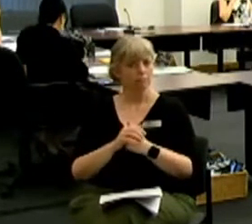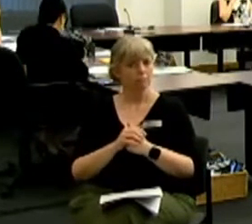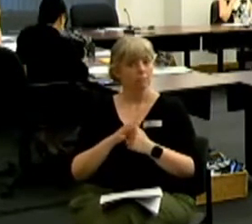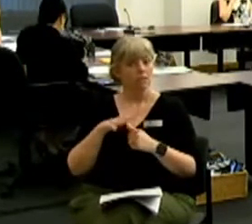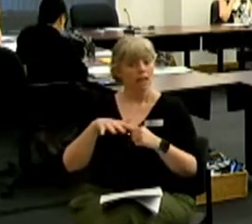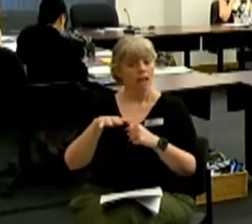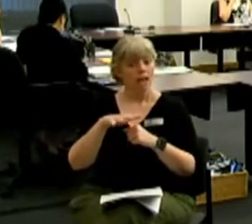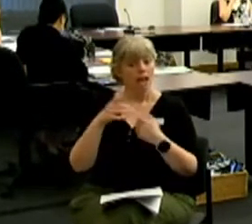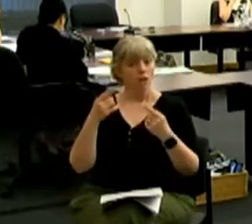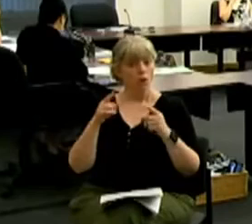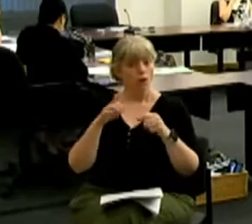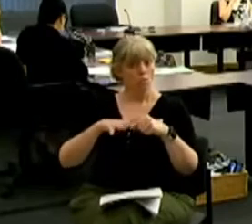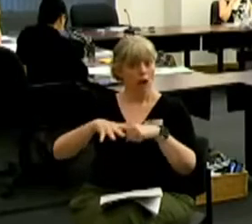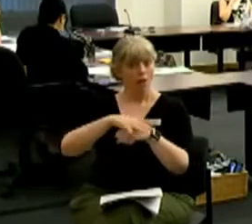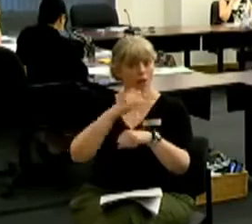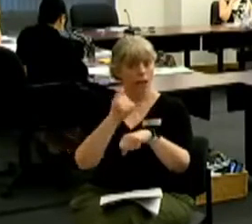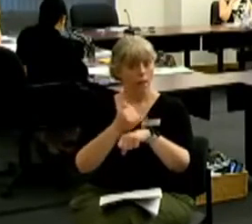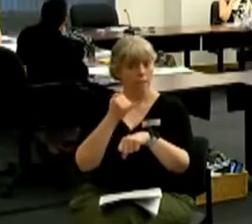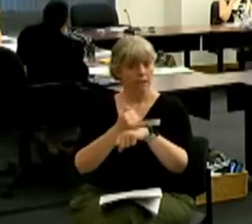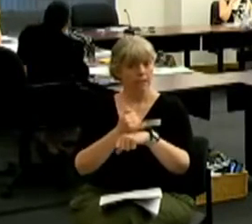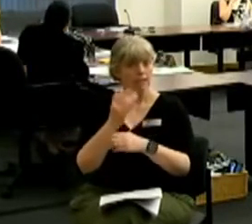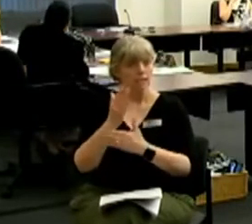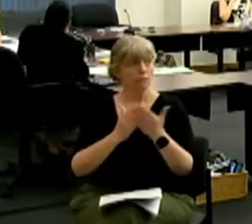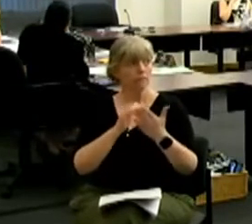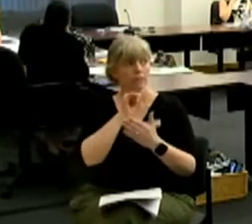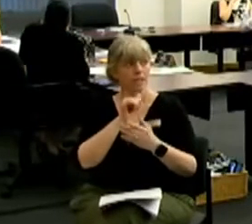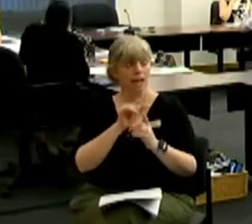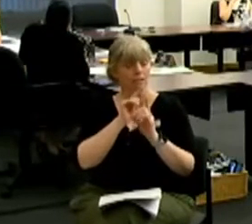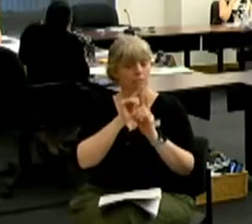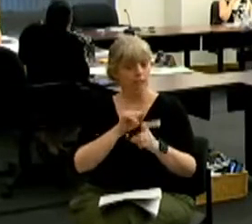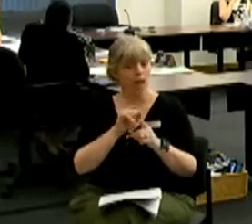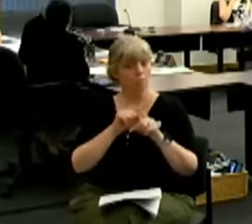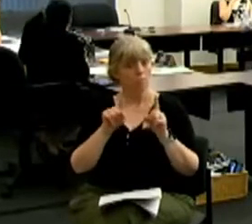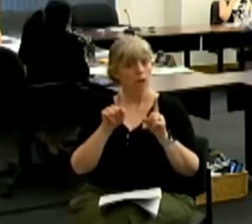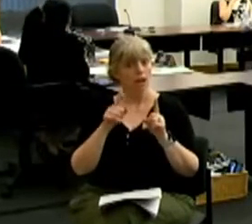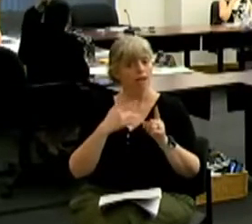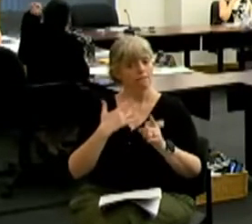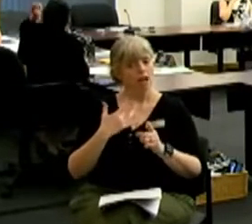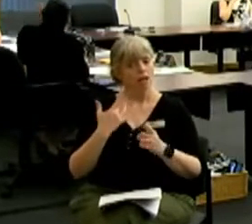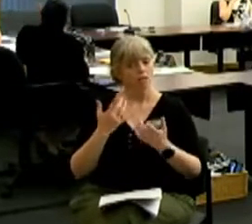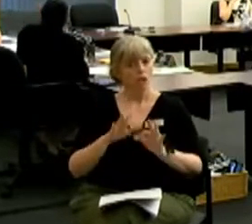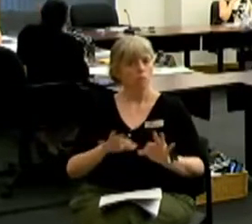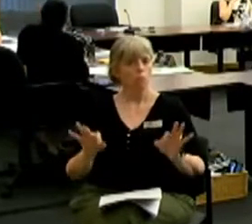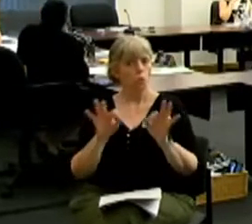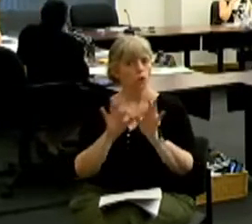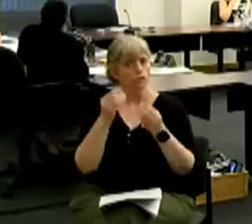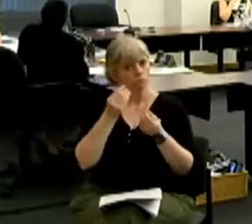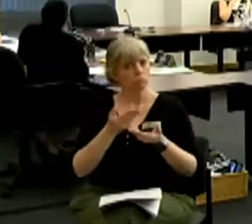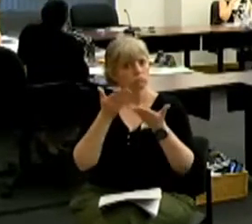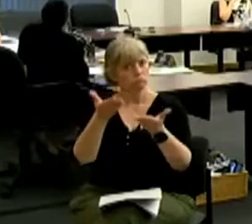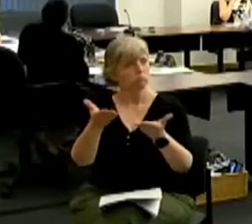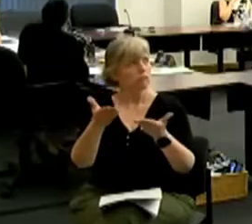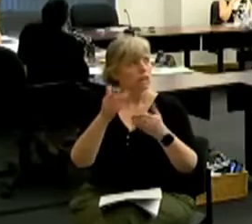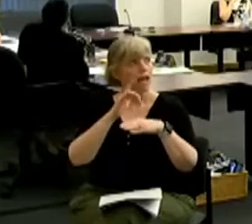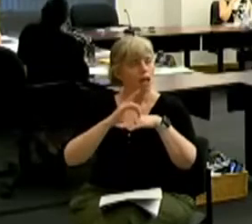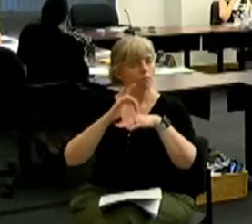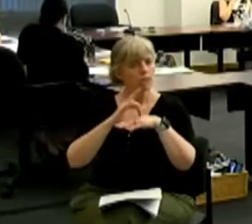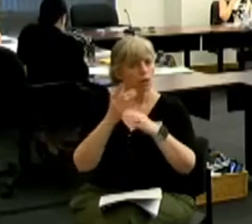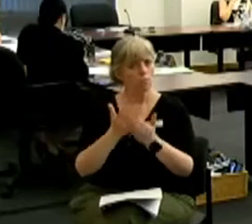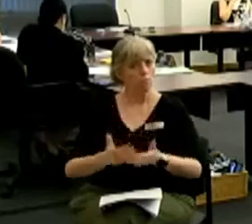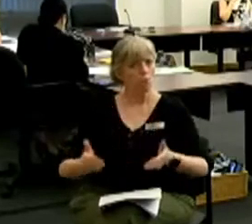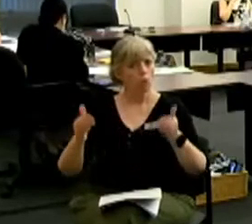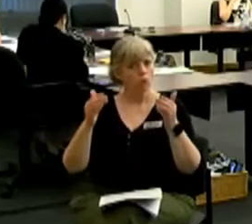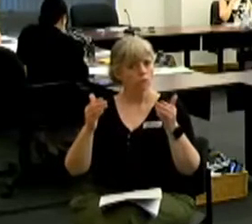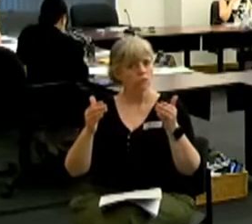And here's some things that have been going on around campus, some of which I haven't been able to attend, but I felt nonetheless important to bring up. Empty Bowls.